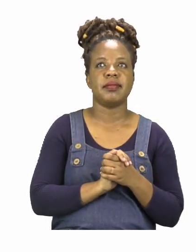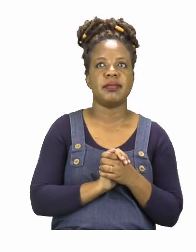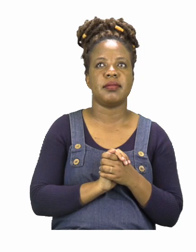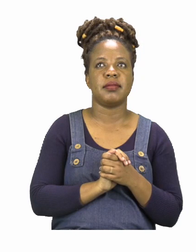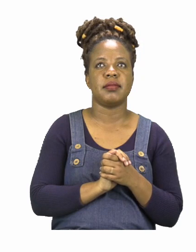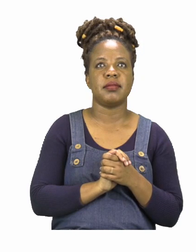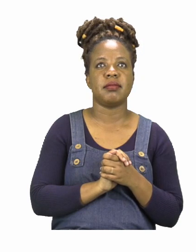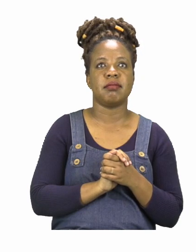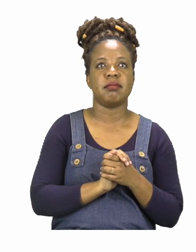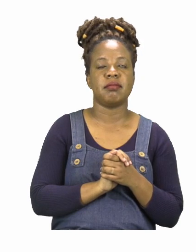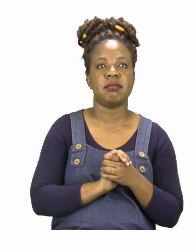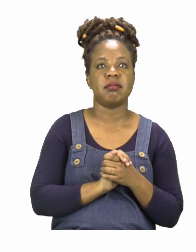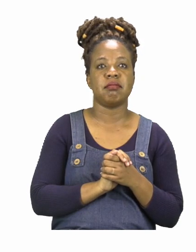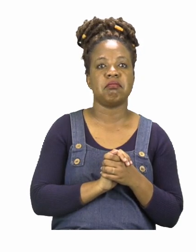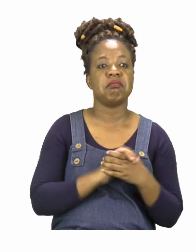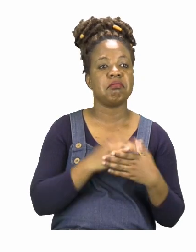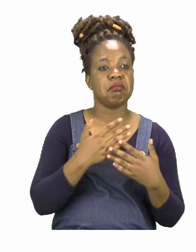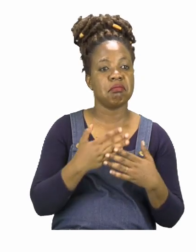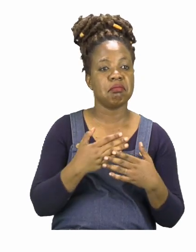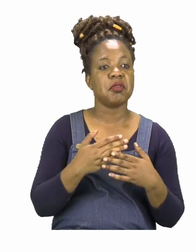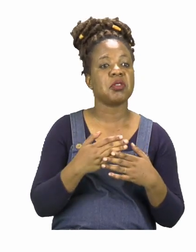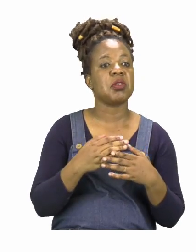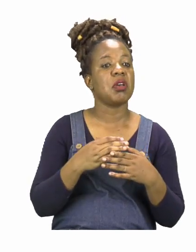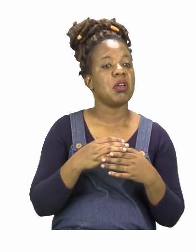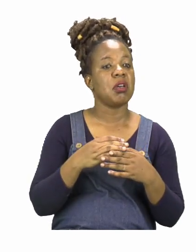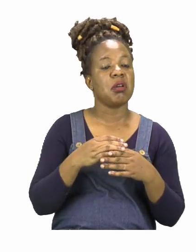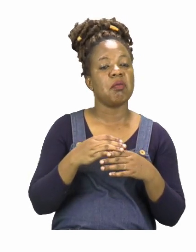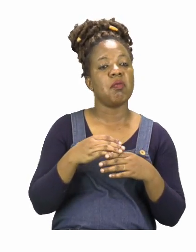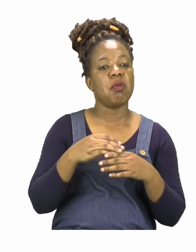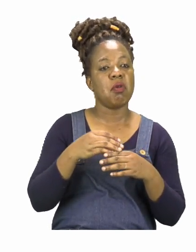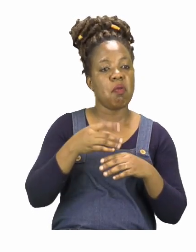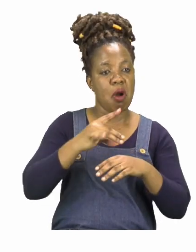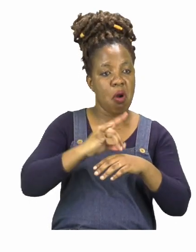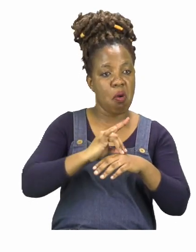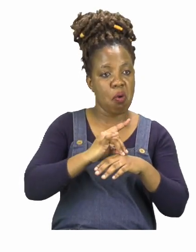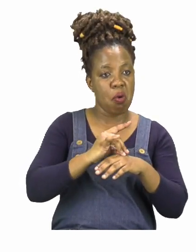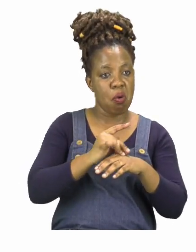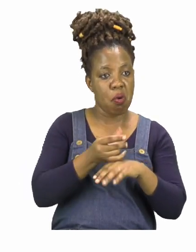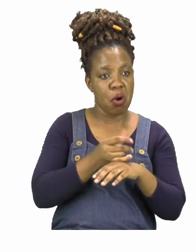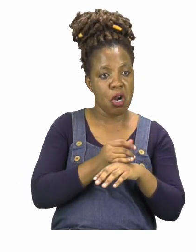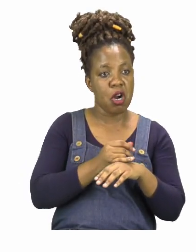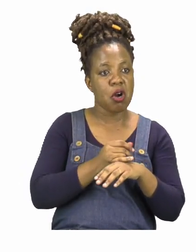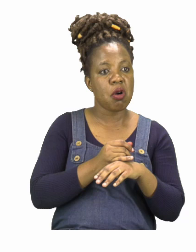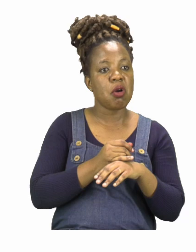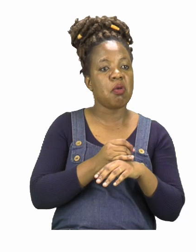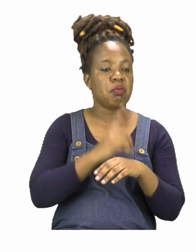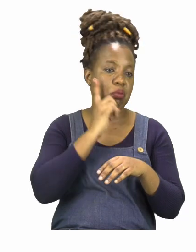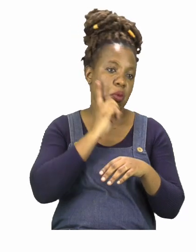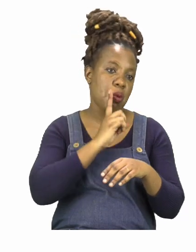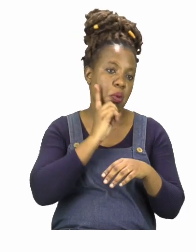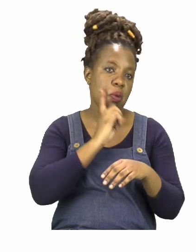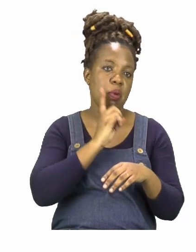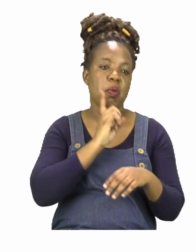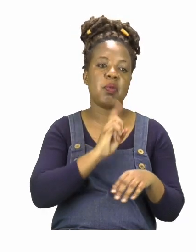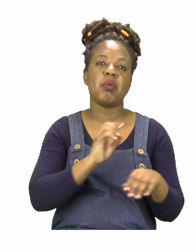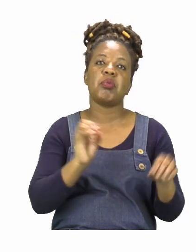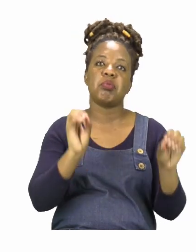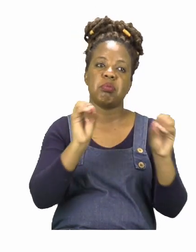if you do not treat your wound, it will become very badly infected.